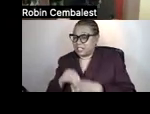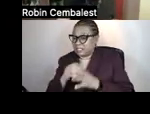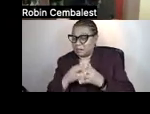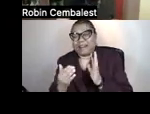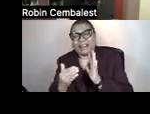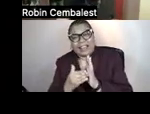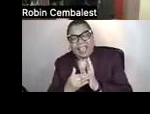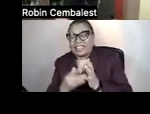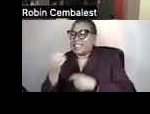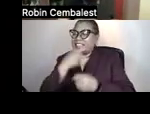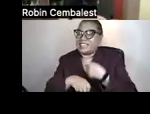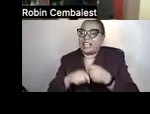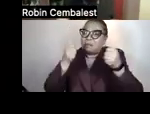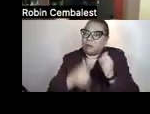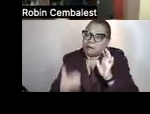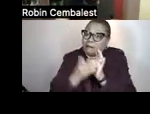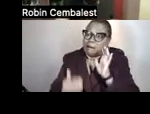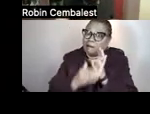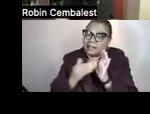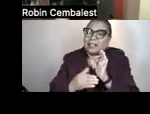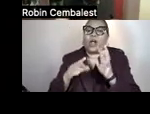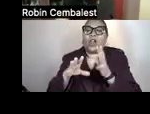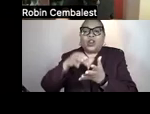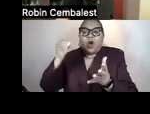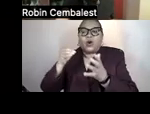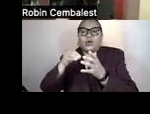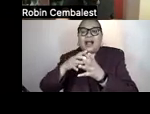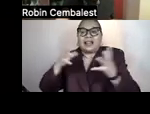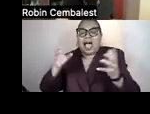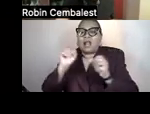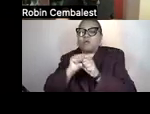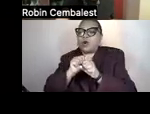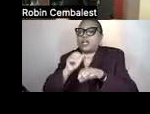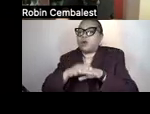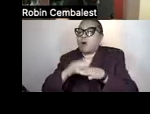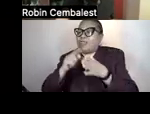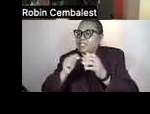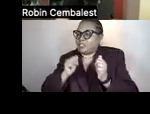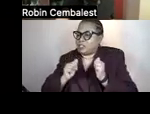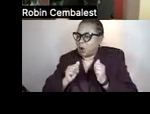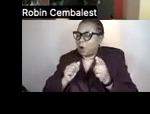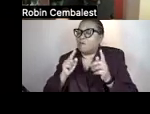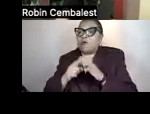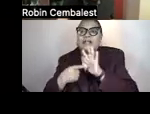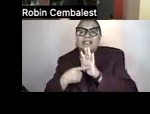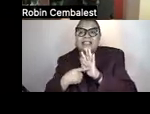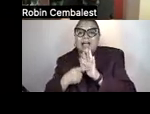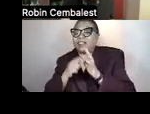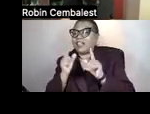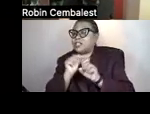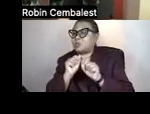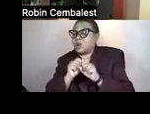Again, instead of reposting all the content, learned a lot working on this show. For example, these works